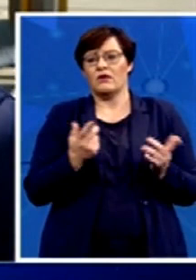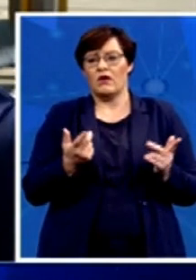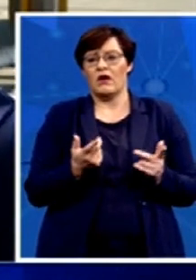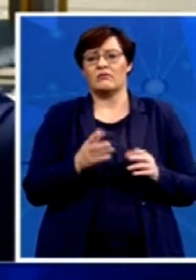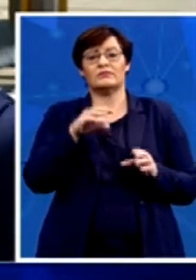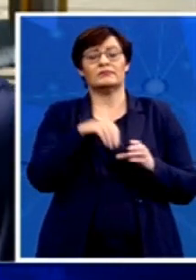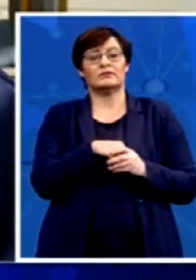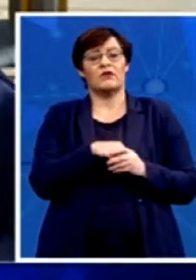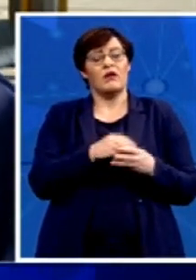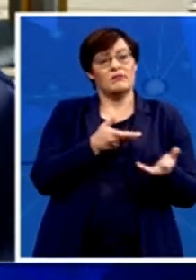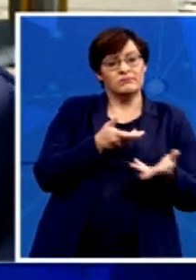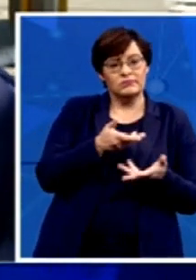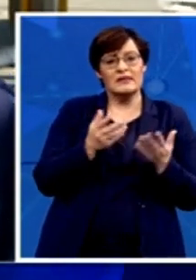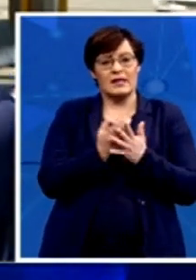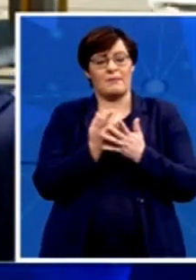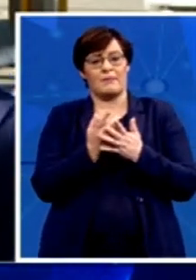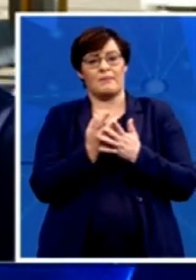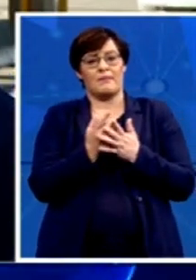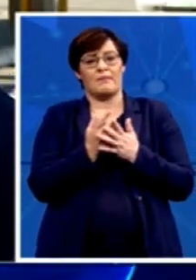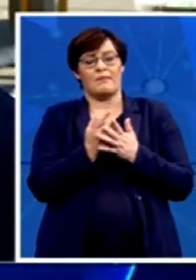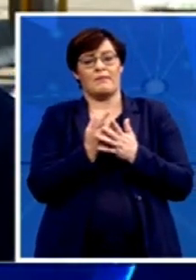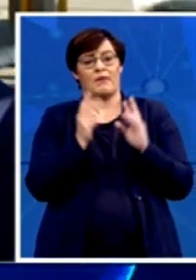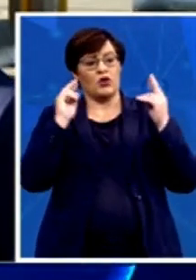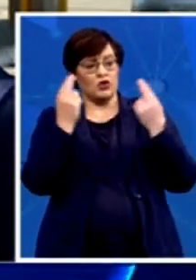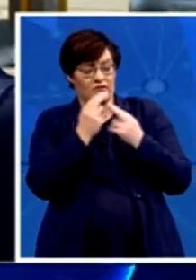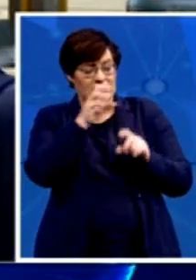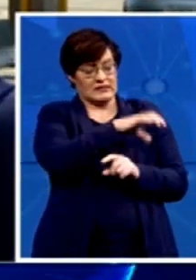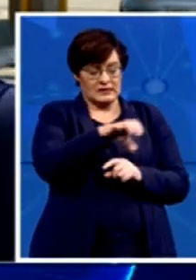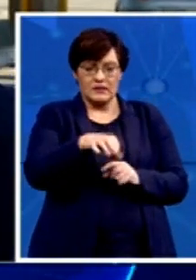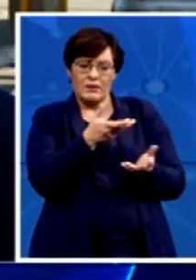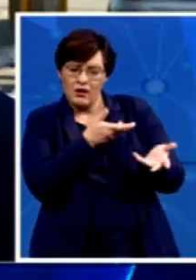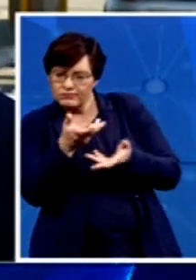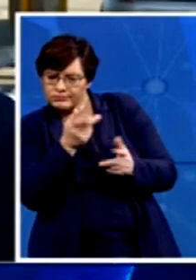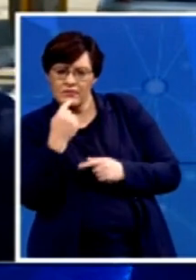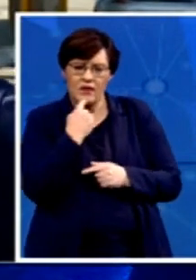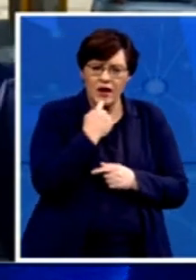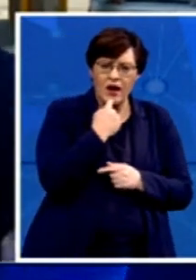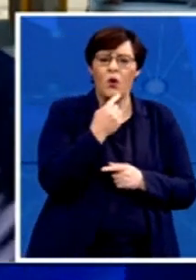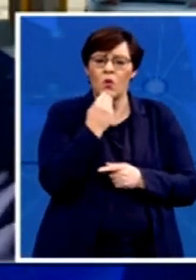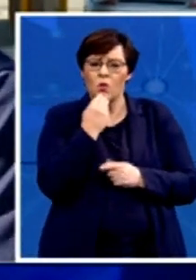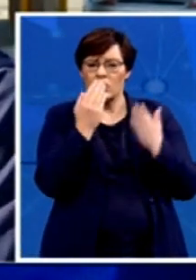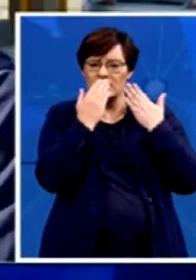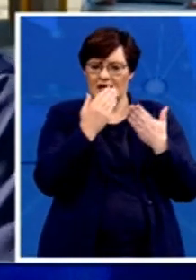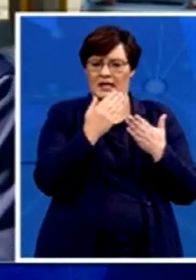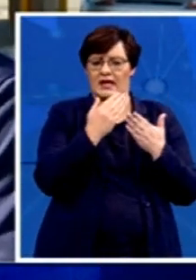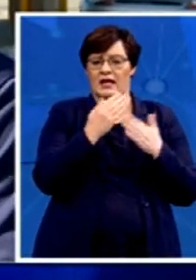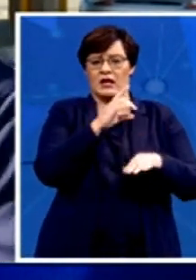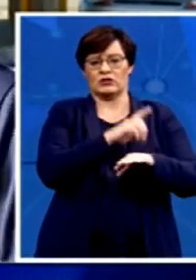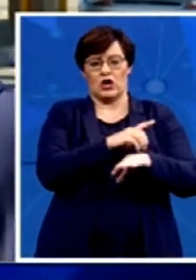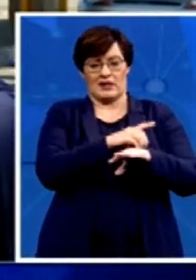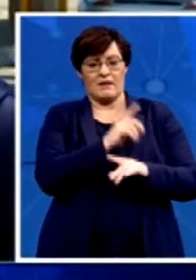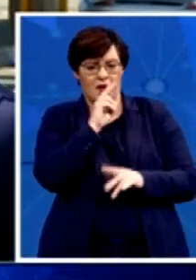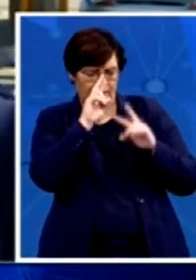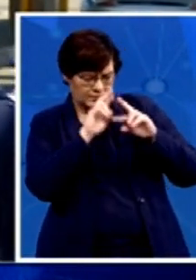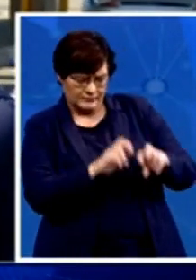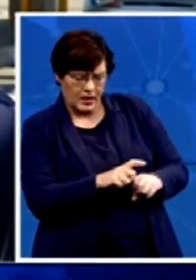with medical specialists, we interact with students that are studying medicine, and we see and appreciate the importance of students having to take the vaccine, and we encourage